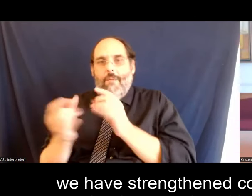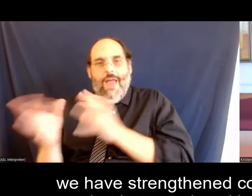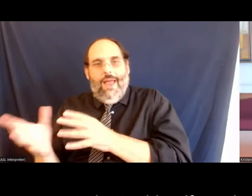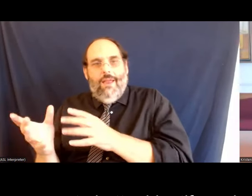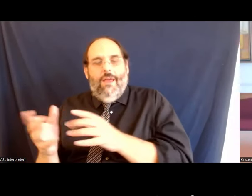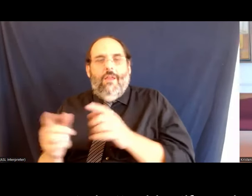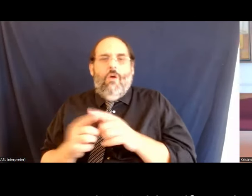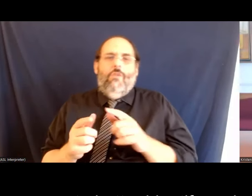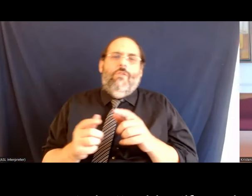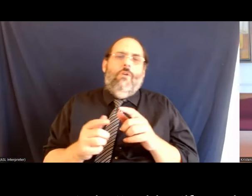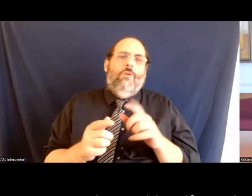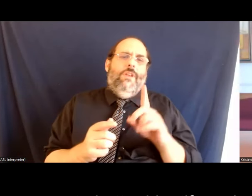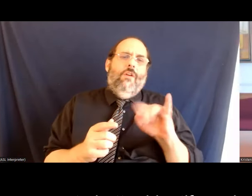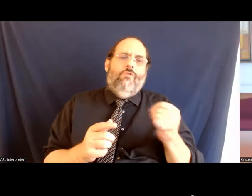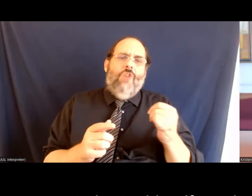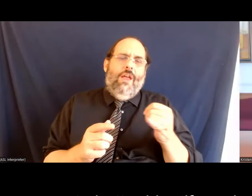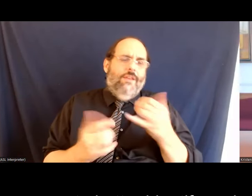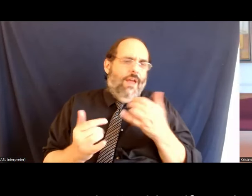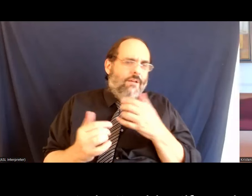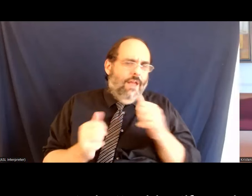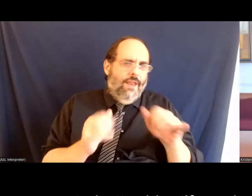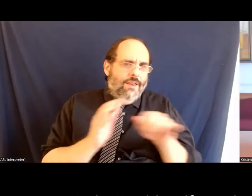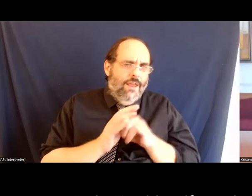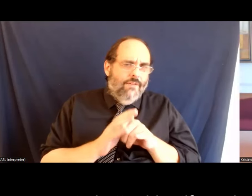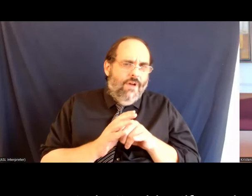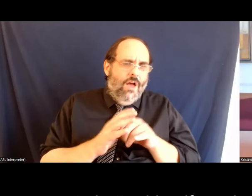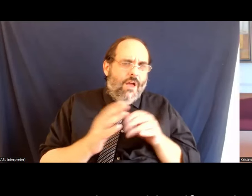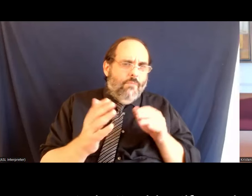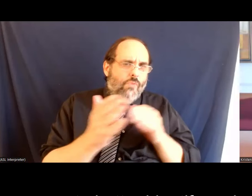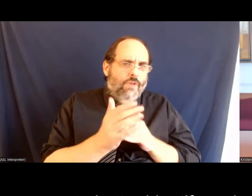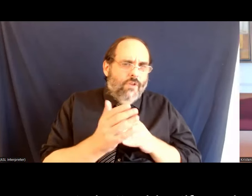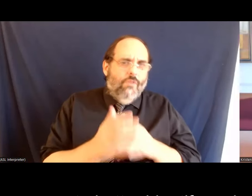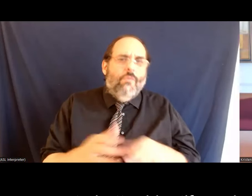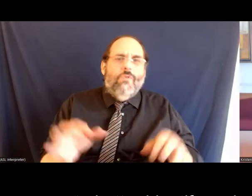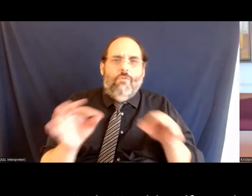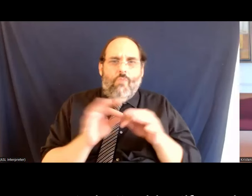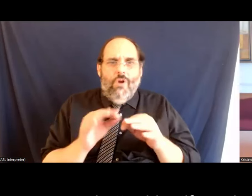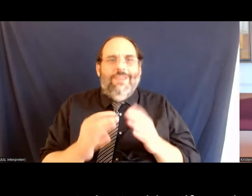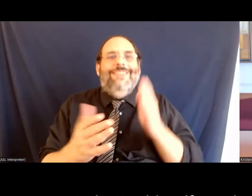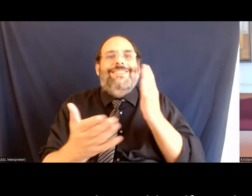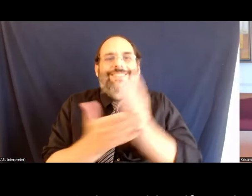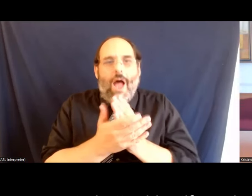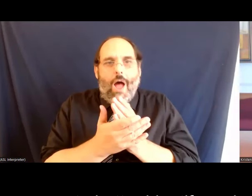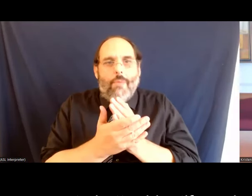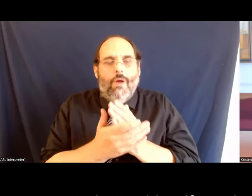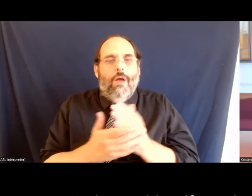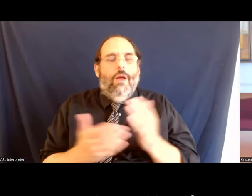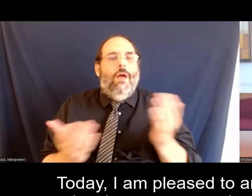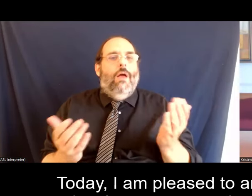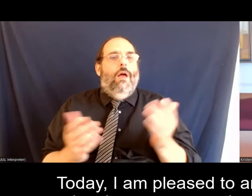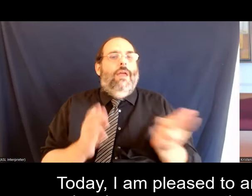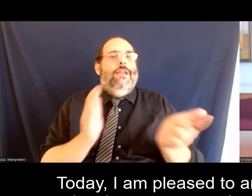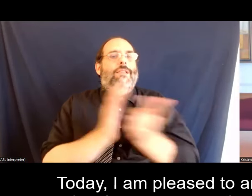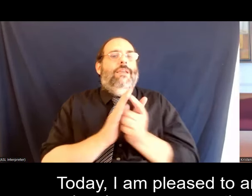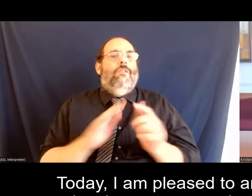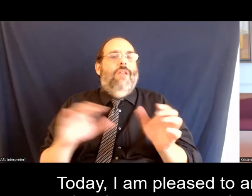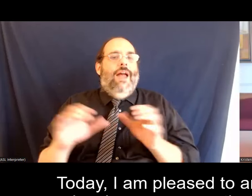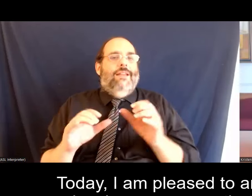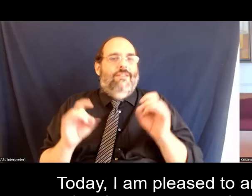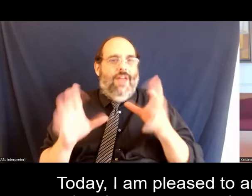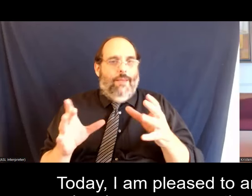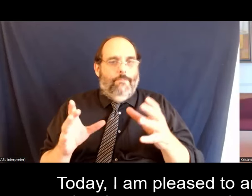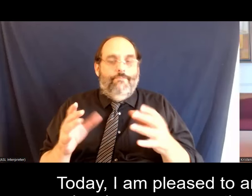Justice Department to better identify, prosecute, and most importantly, prevent unlawful acts of hate. Today,